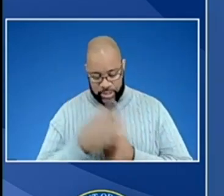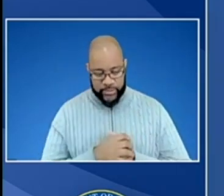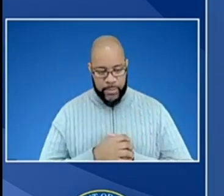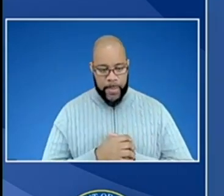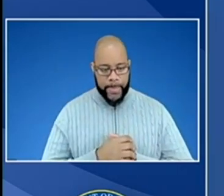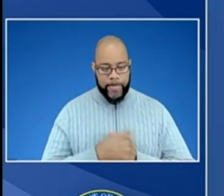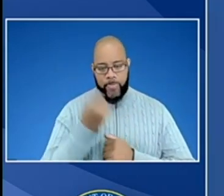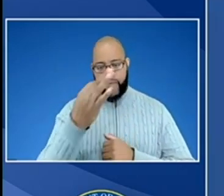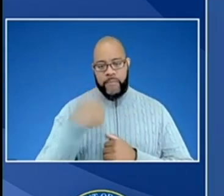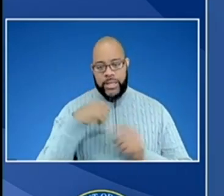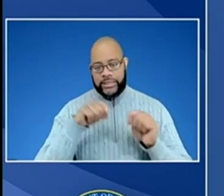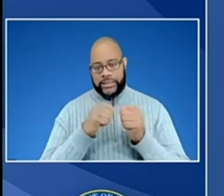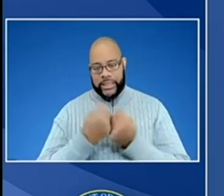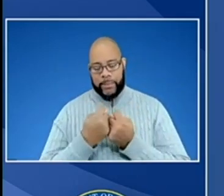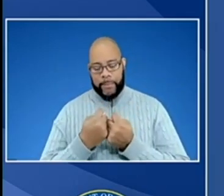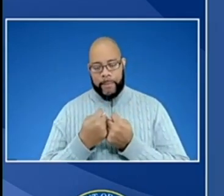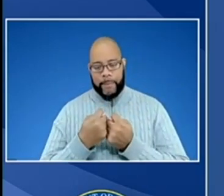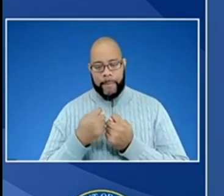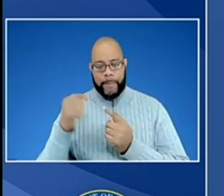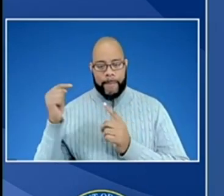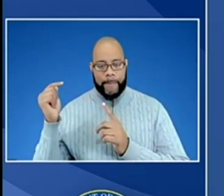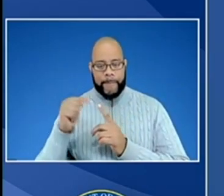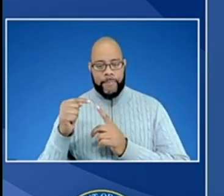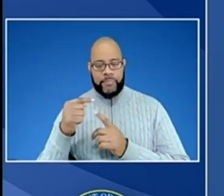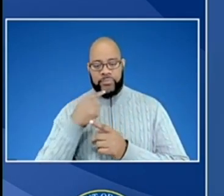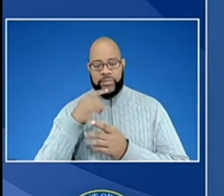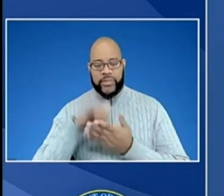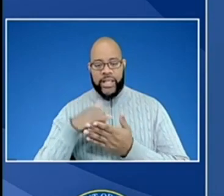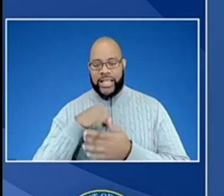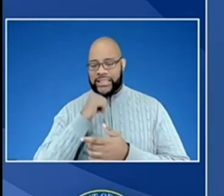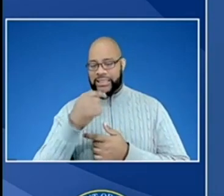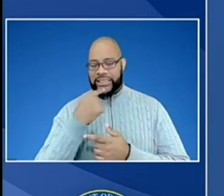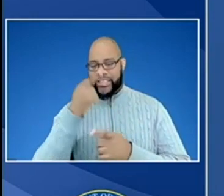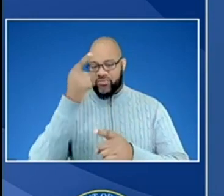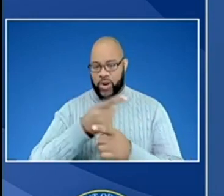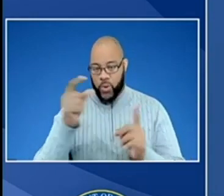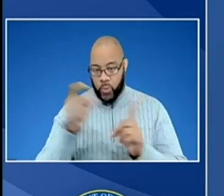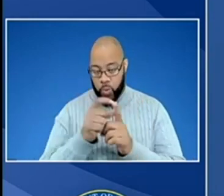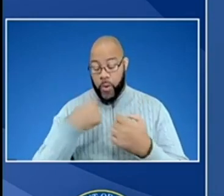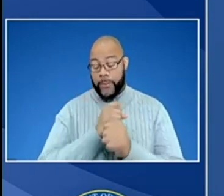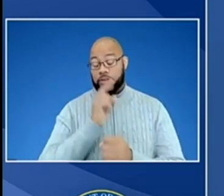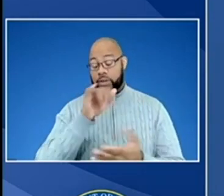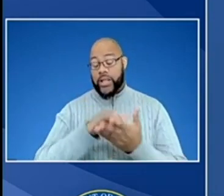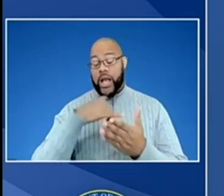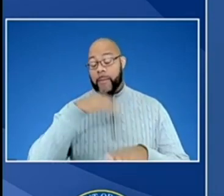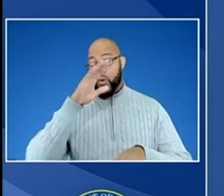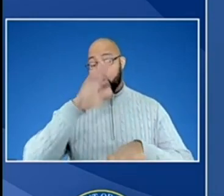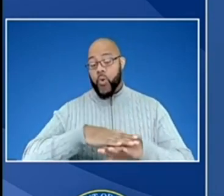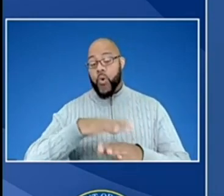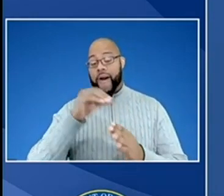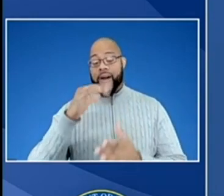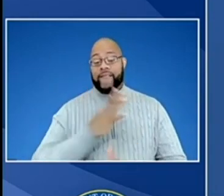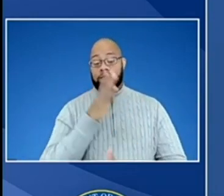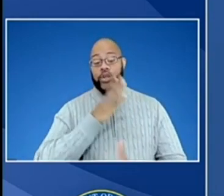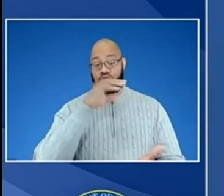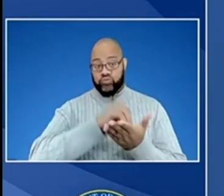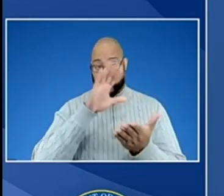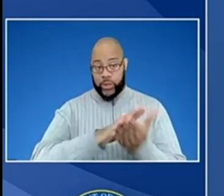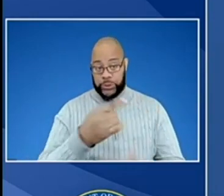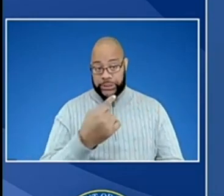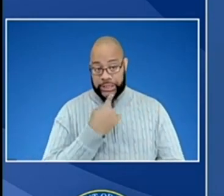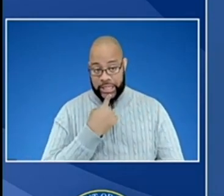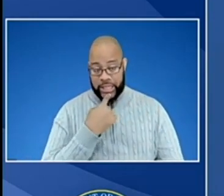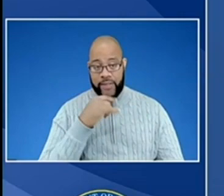One of my teammates thinks that I did not say the right word, so I want to make sure that I'm on the official record of saying